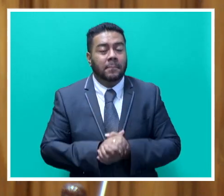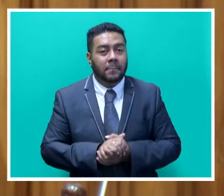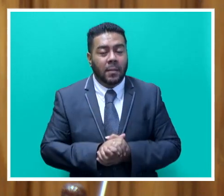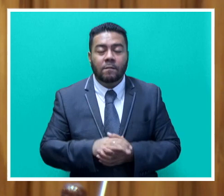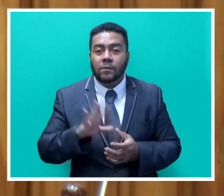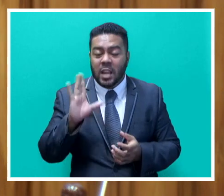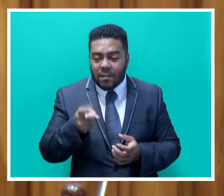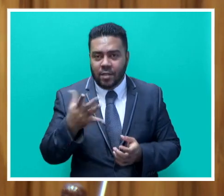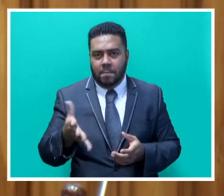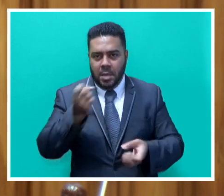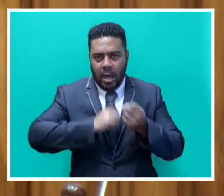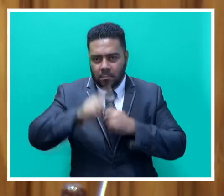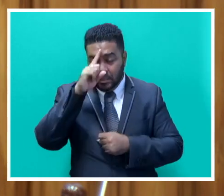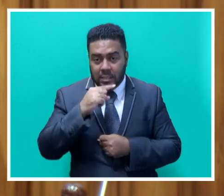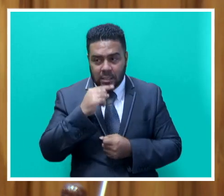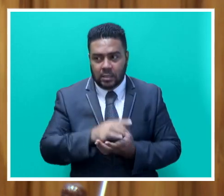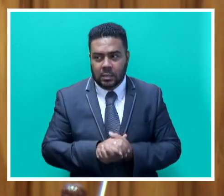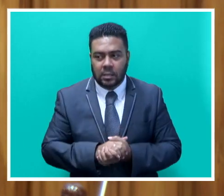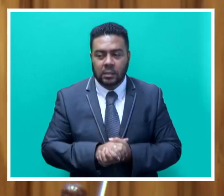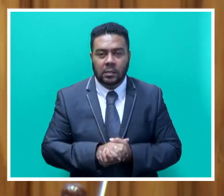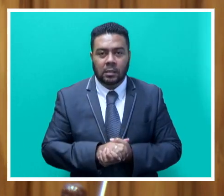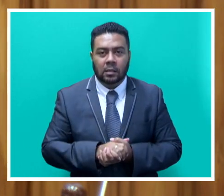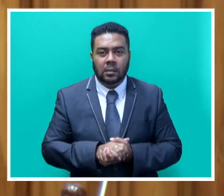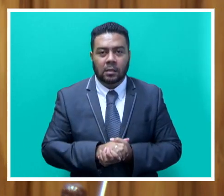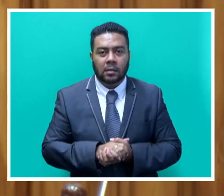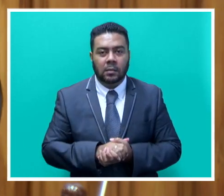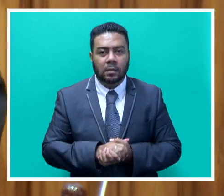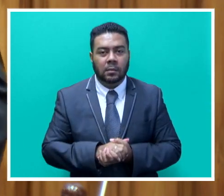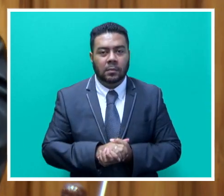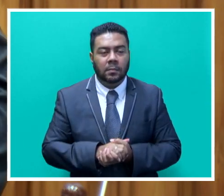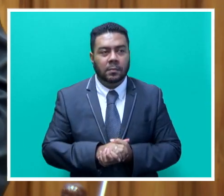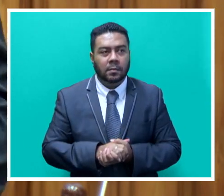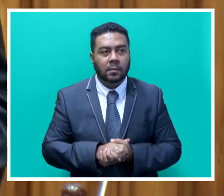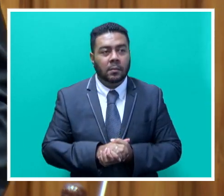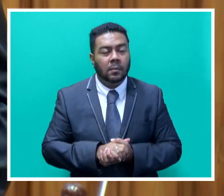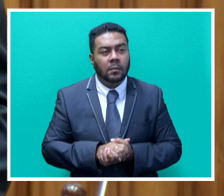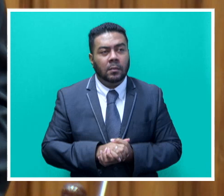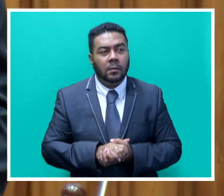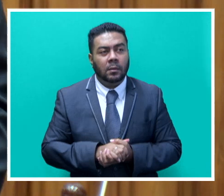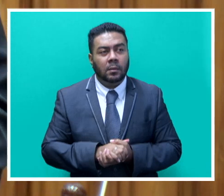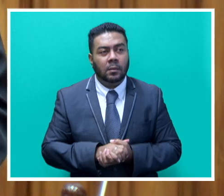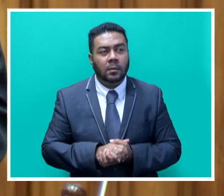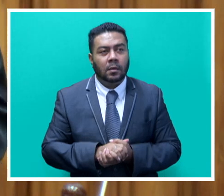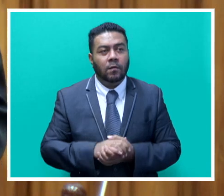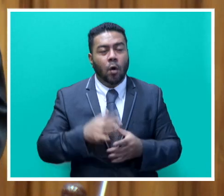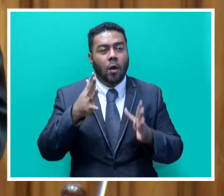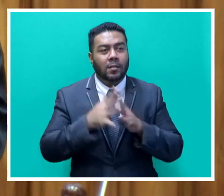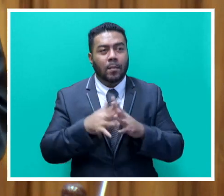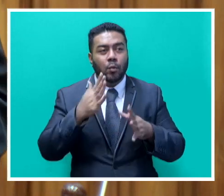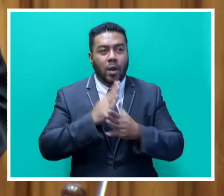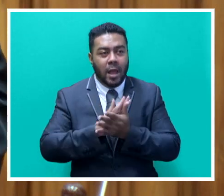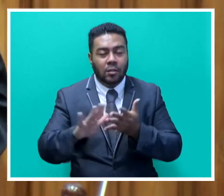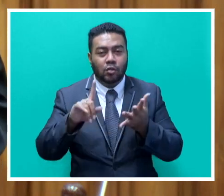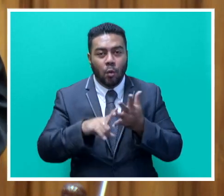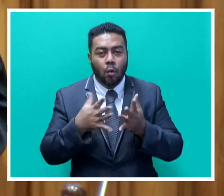they get sick. And this strategy, sir, was done in consultation with our experts from WHO who've had